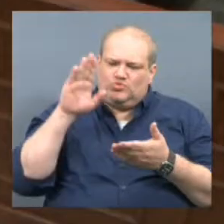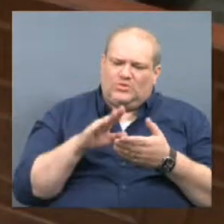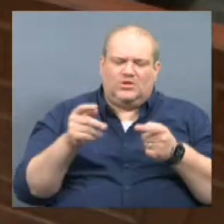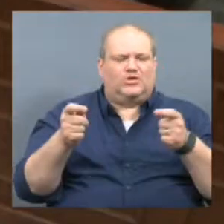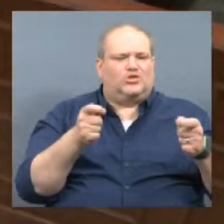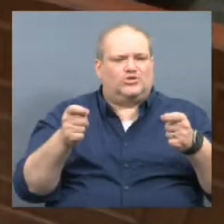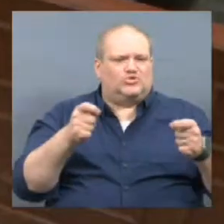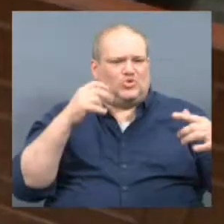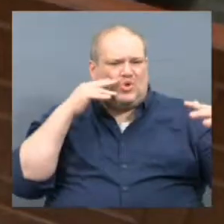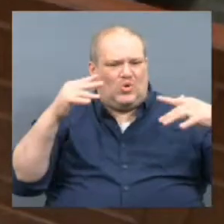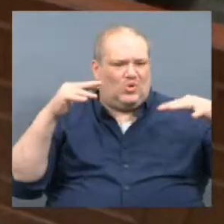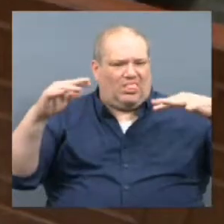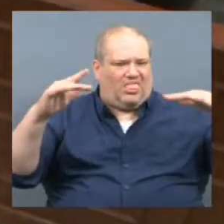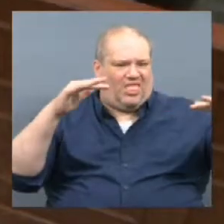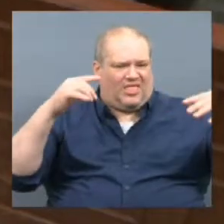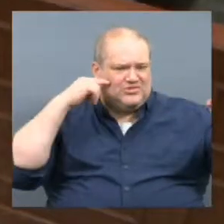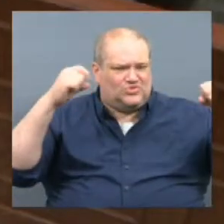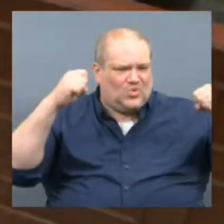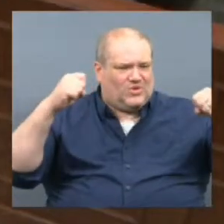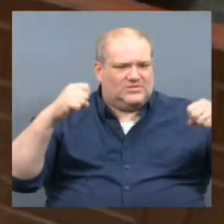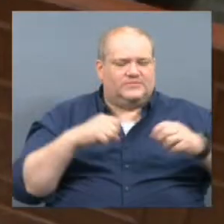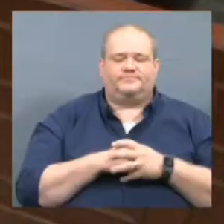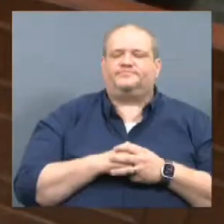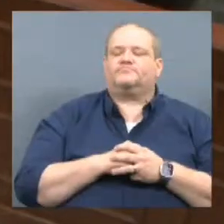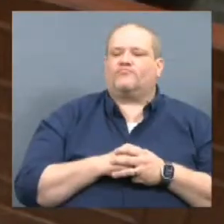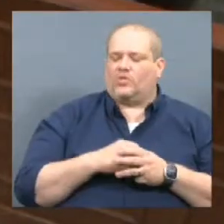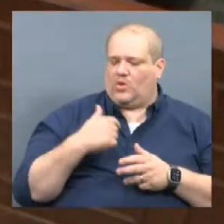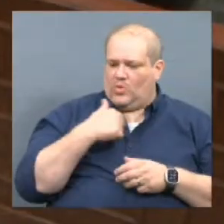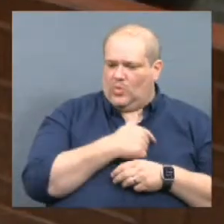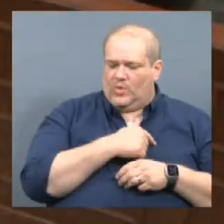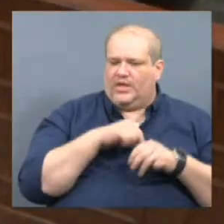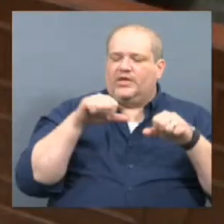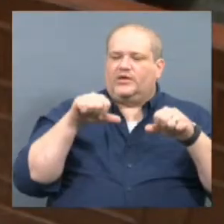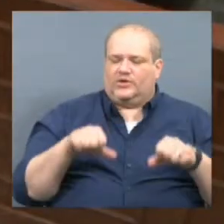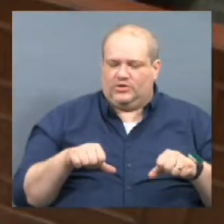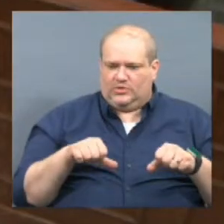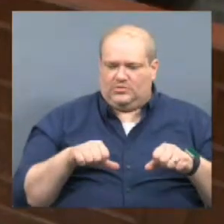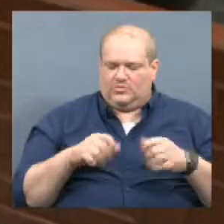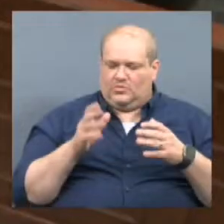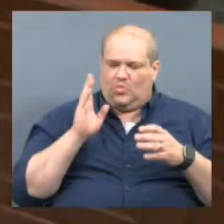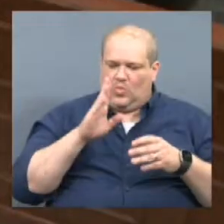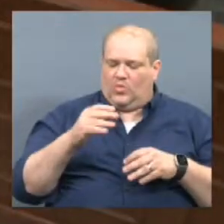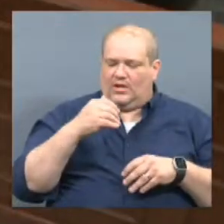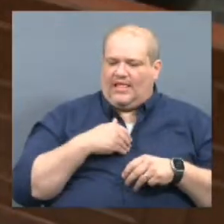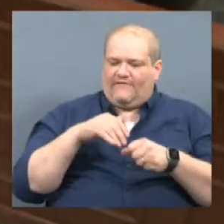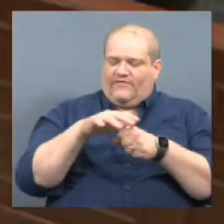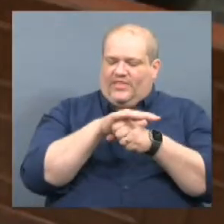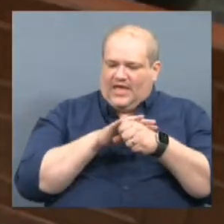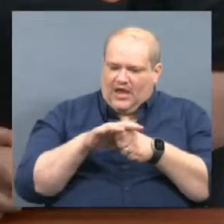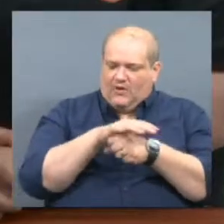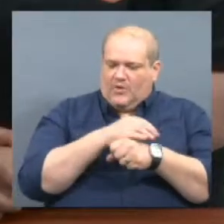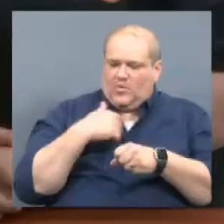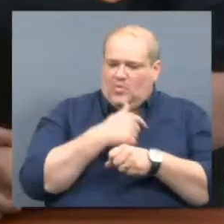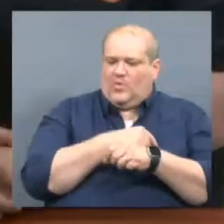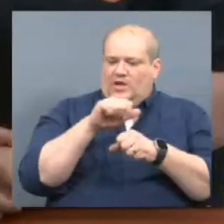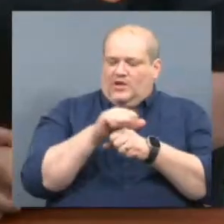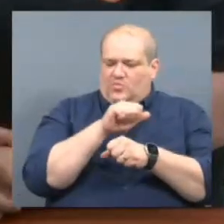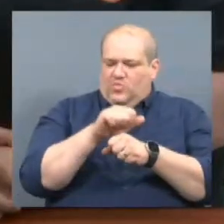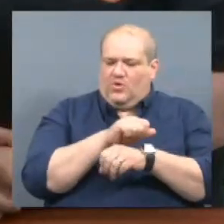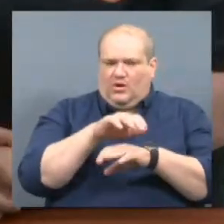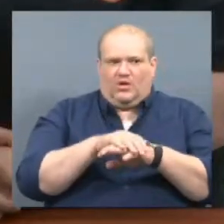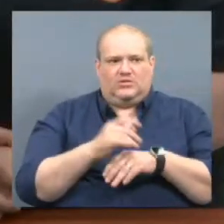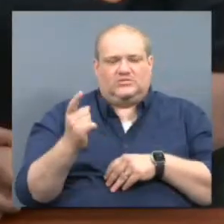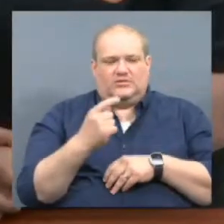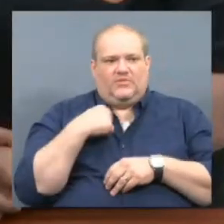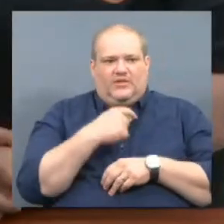control the sound and noise? So we could, where we're gonna have the area, we could work on something